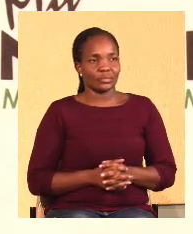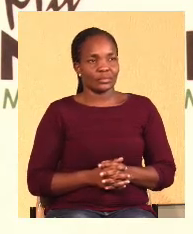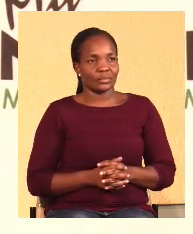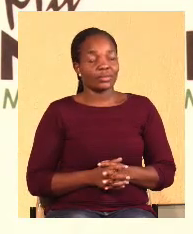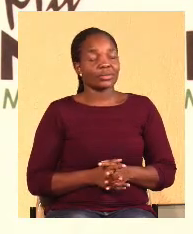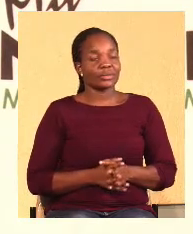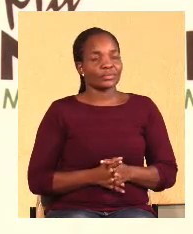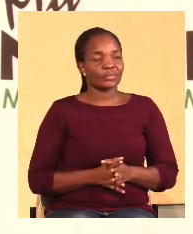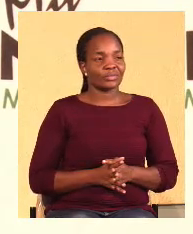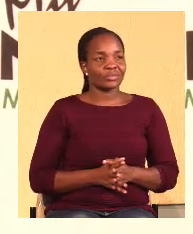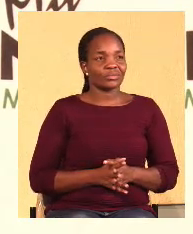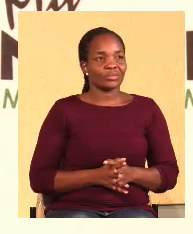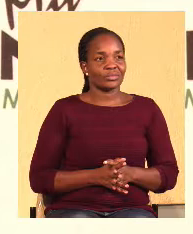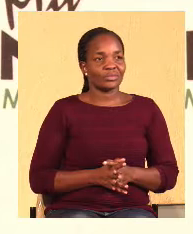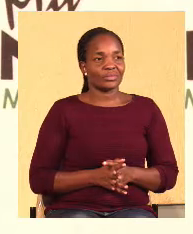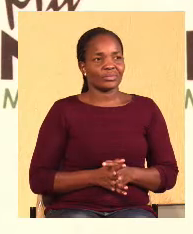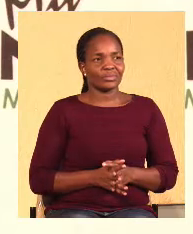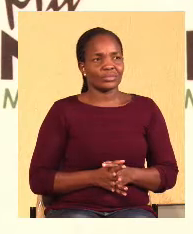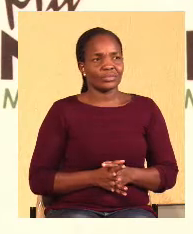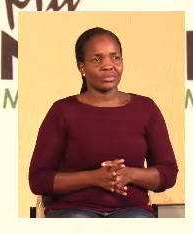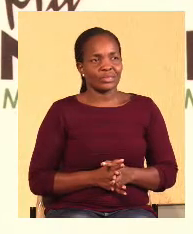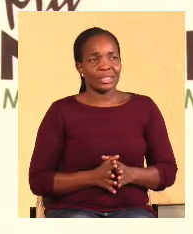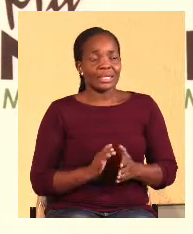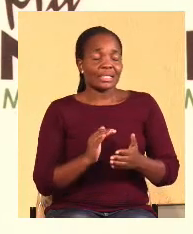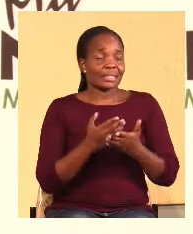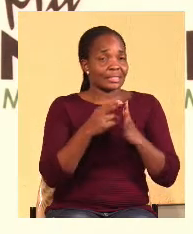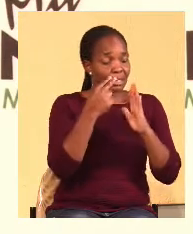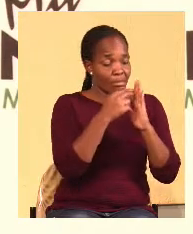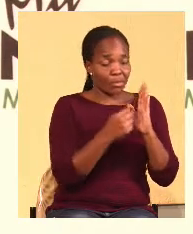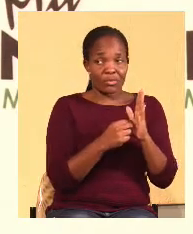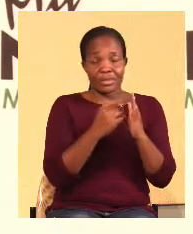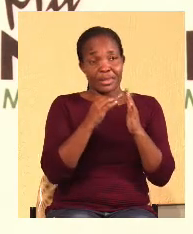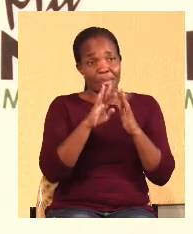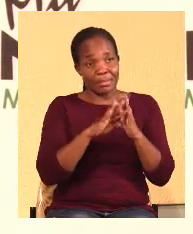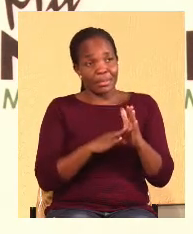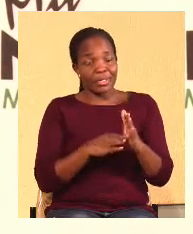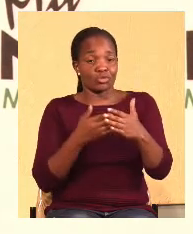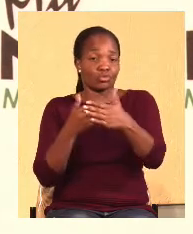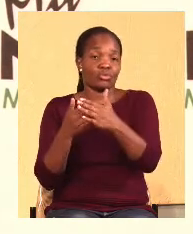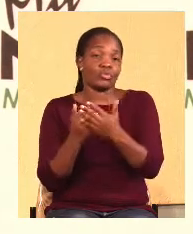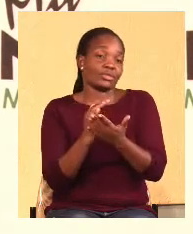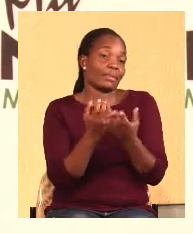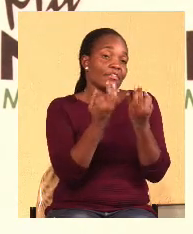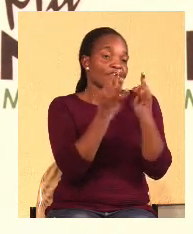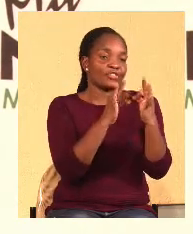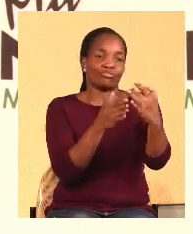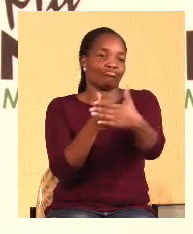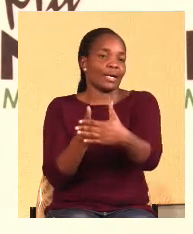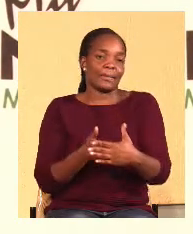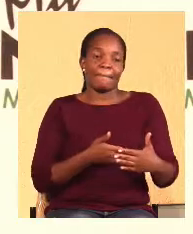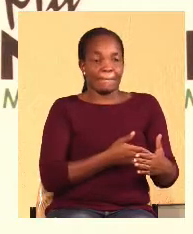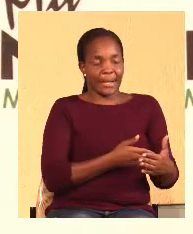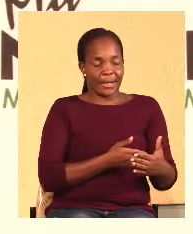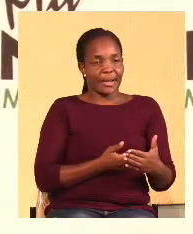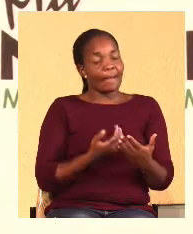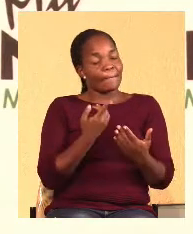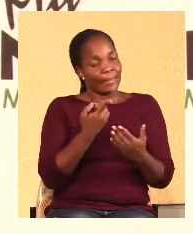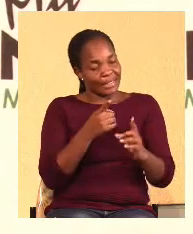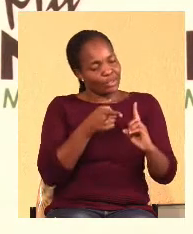this obviously have got some imposed some limitations in some of their freedoms, but we believe that this is done with a very